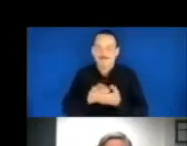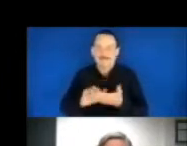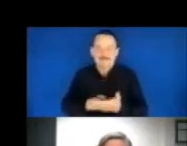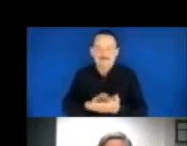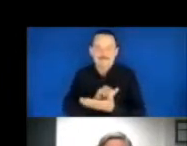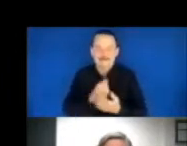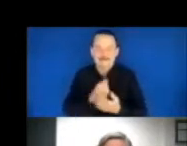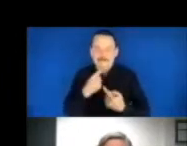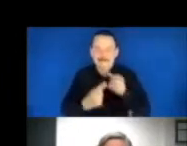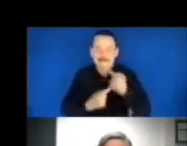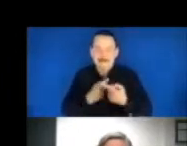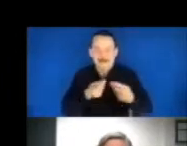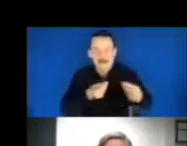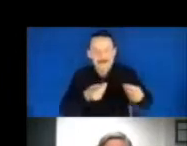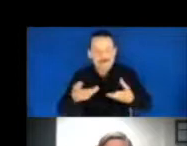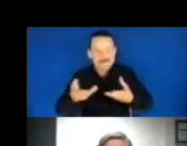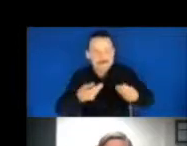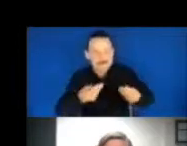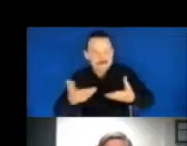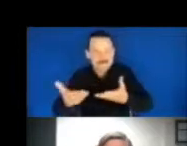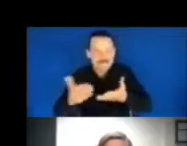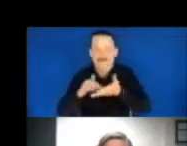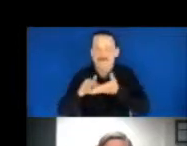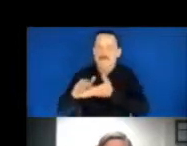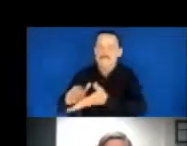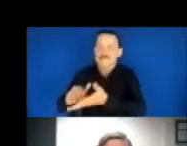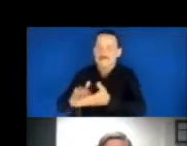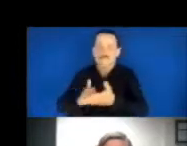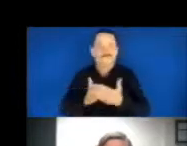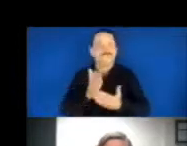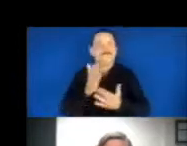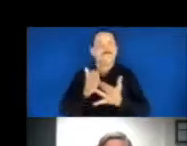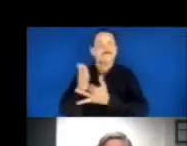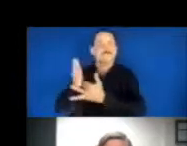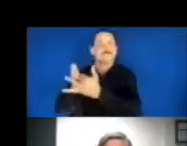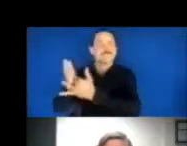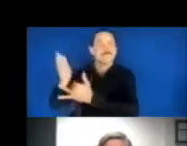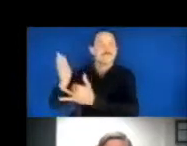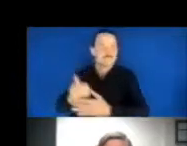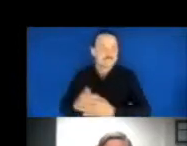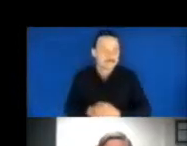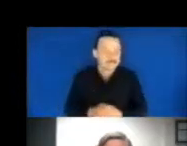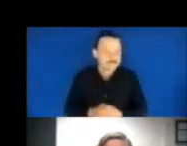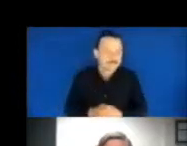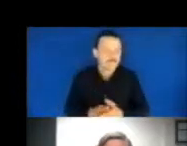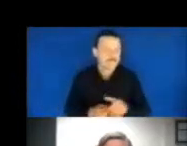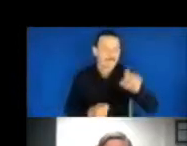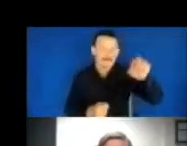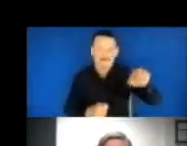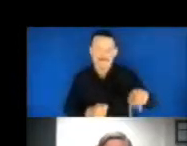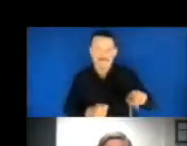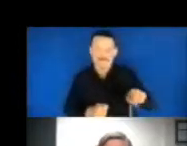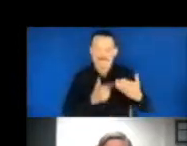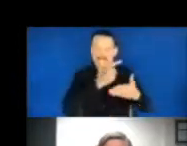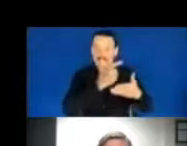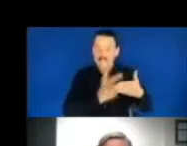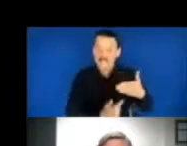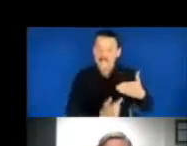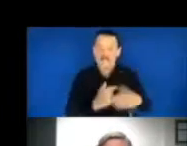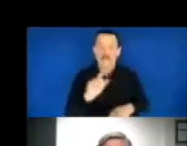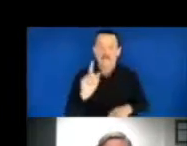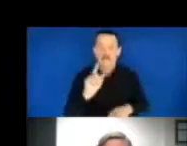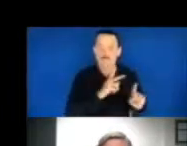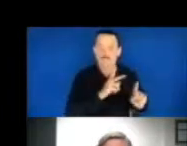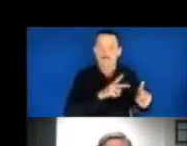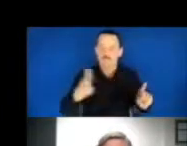So this list just gives you a few ideas about the sorts of things that we commonly do provide for people. But again, it just depends on